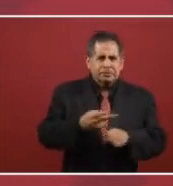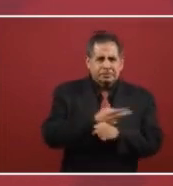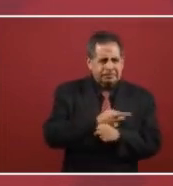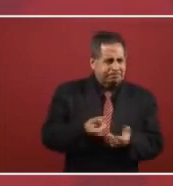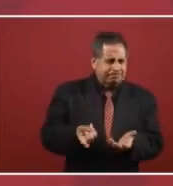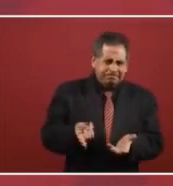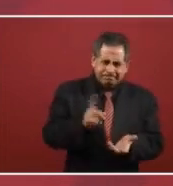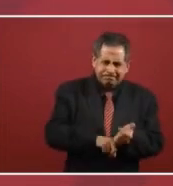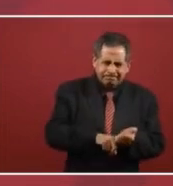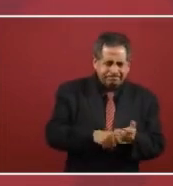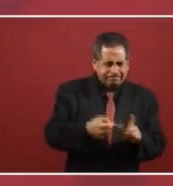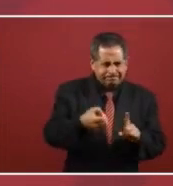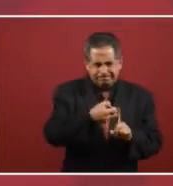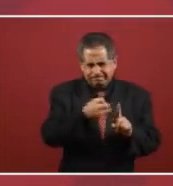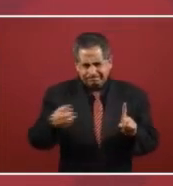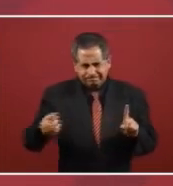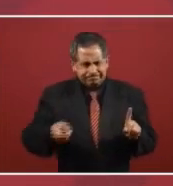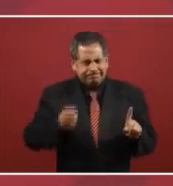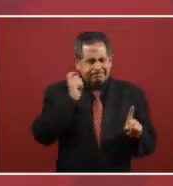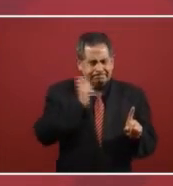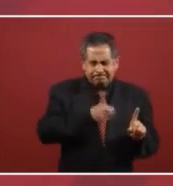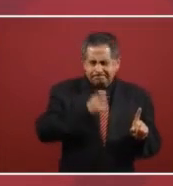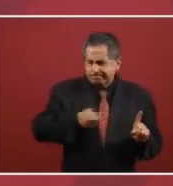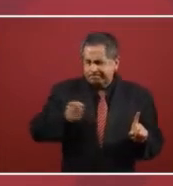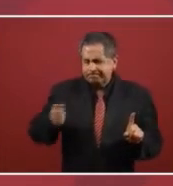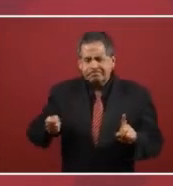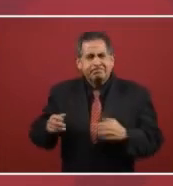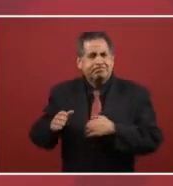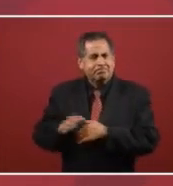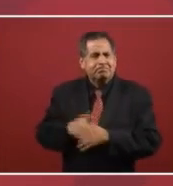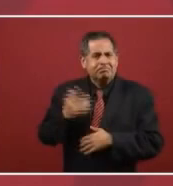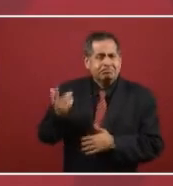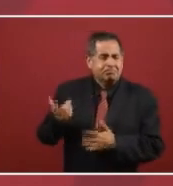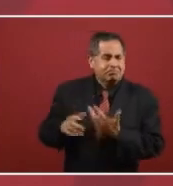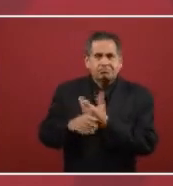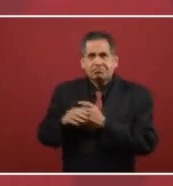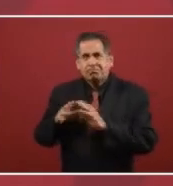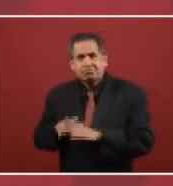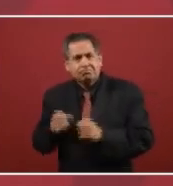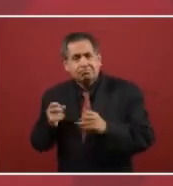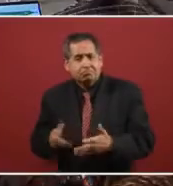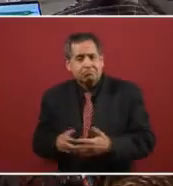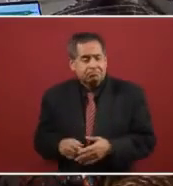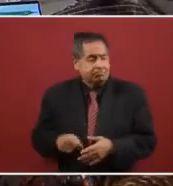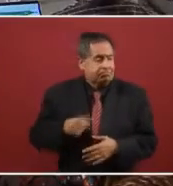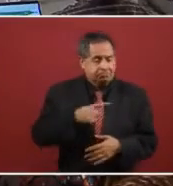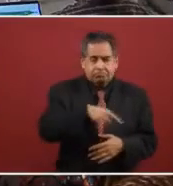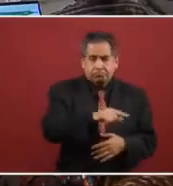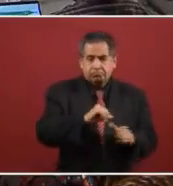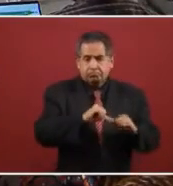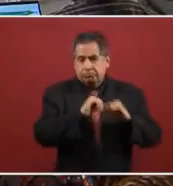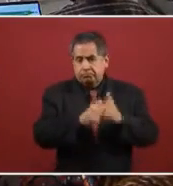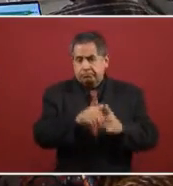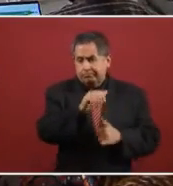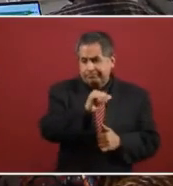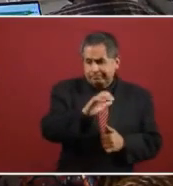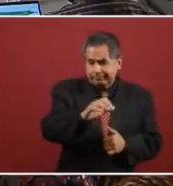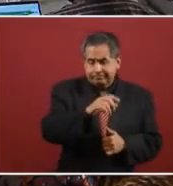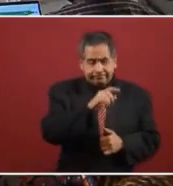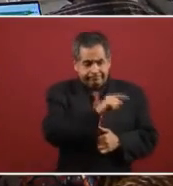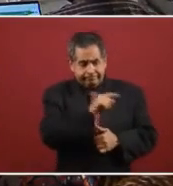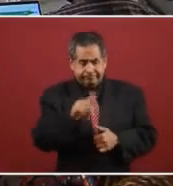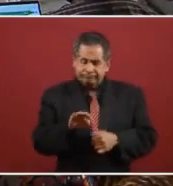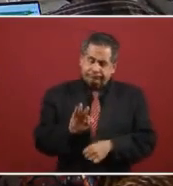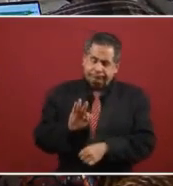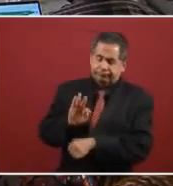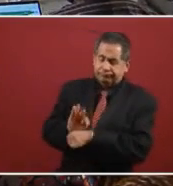structural point of foundation. Incluso las organizaciones no Even the gubernamentales, governmental los agencies, que defienden the a ones